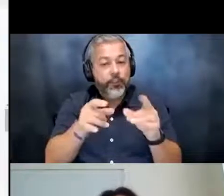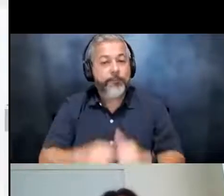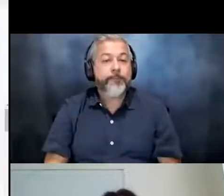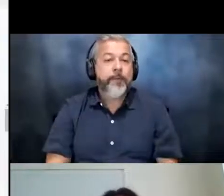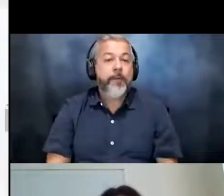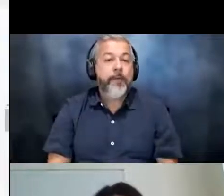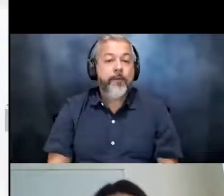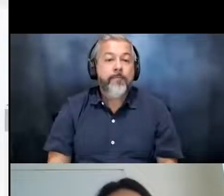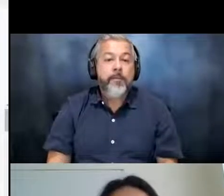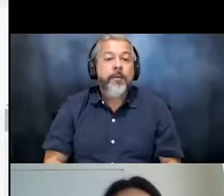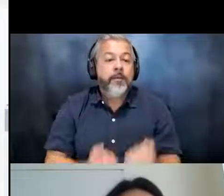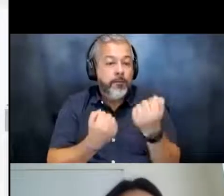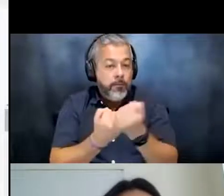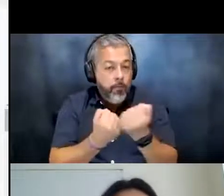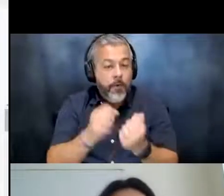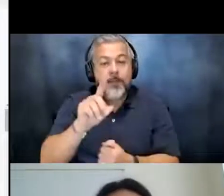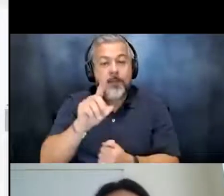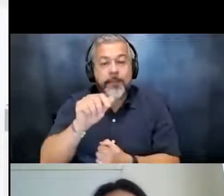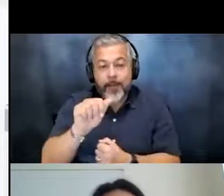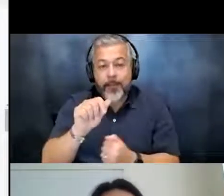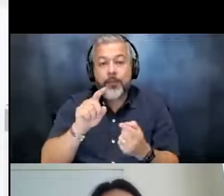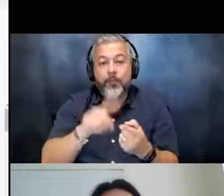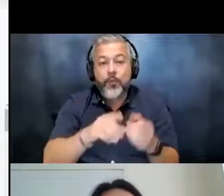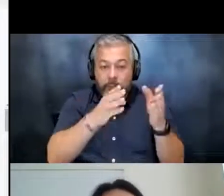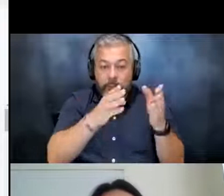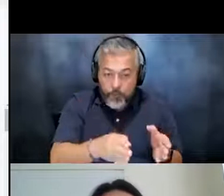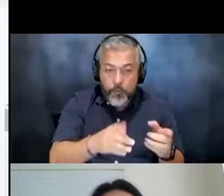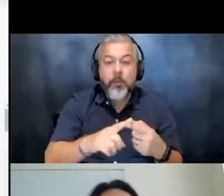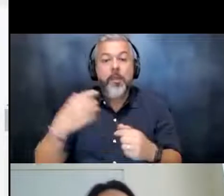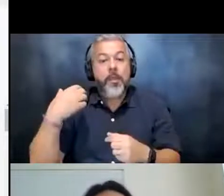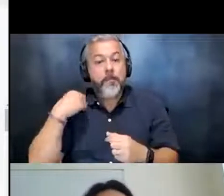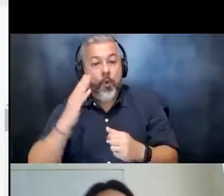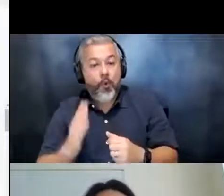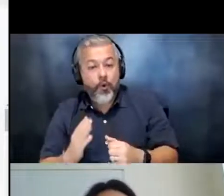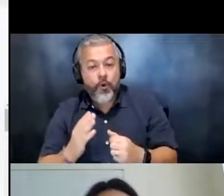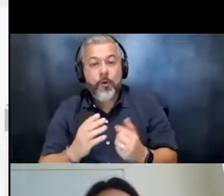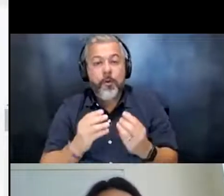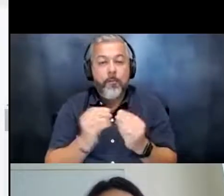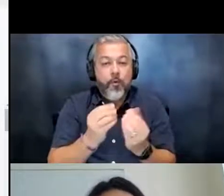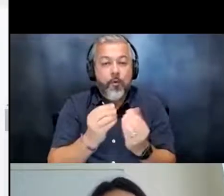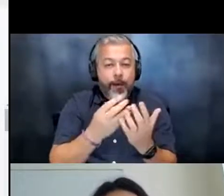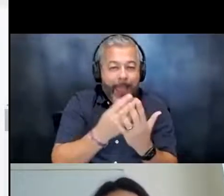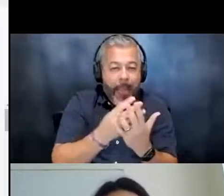Supporting data, yes, to individual, employer, yeah, aggregate data. Oh.